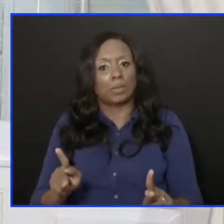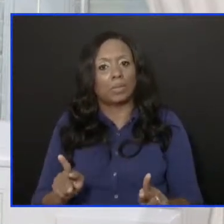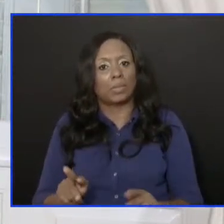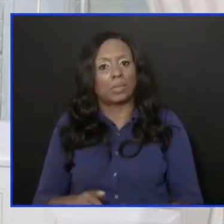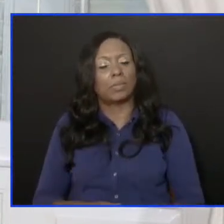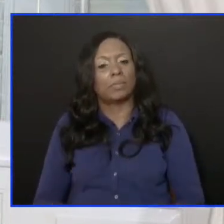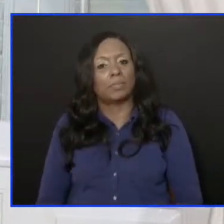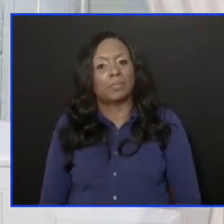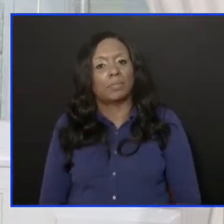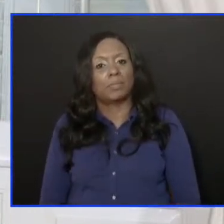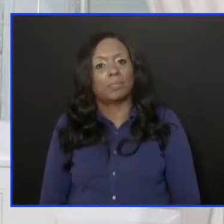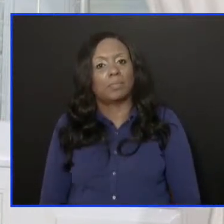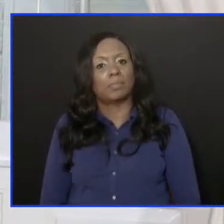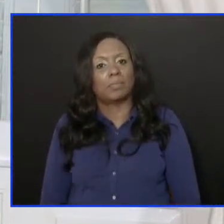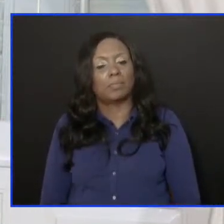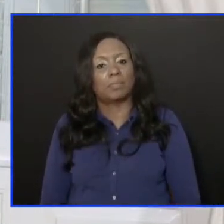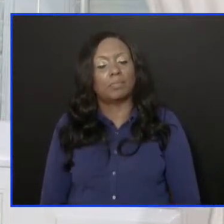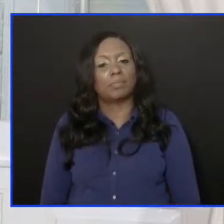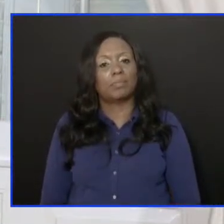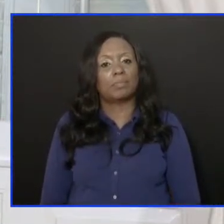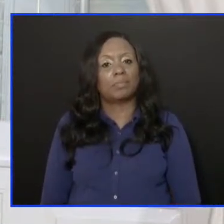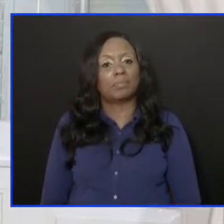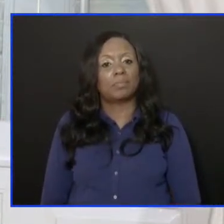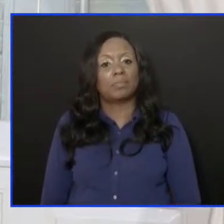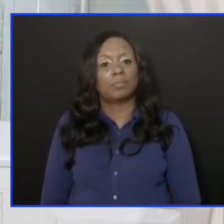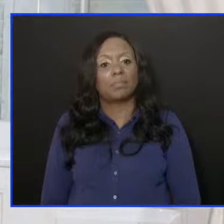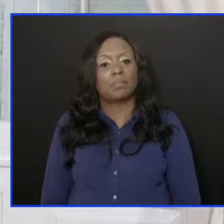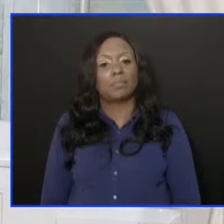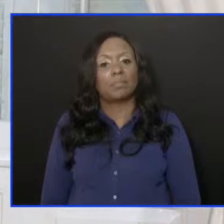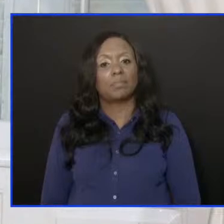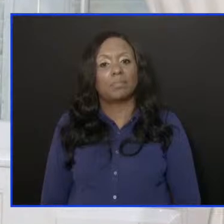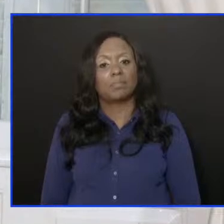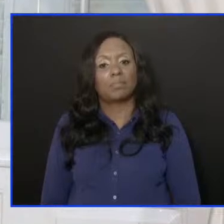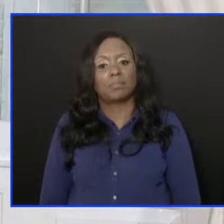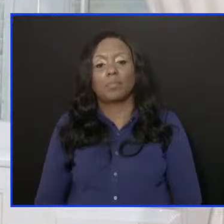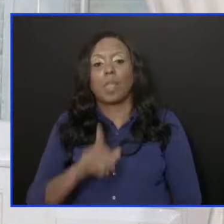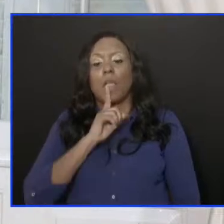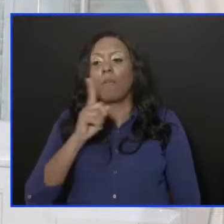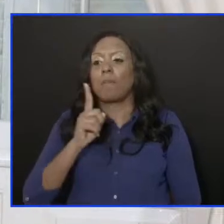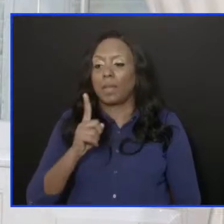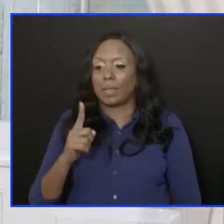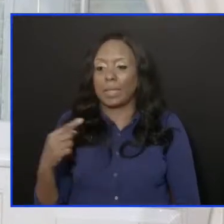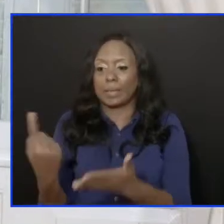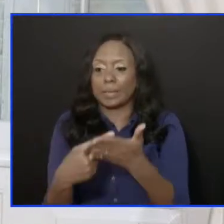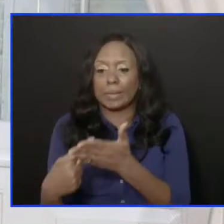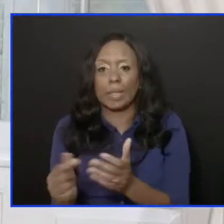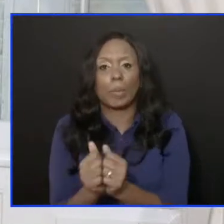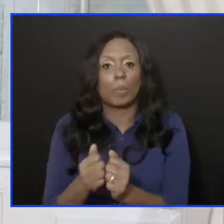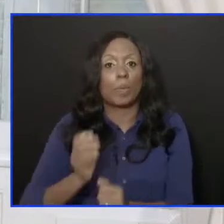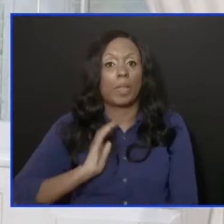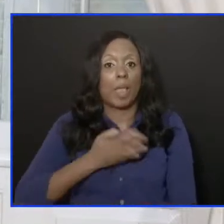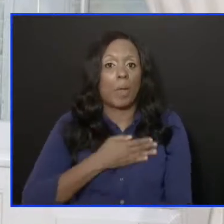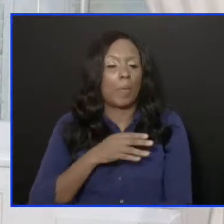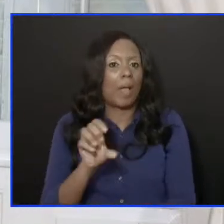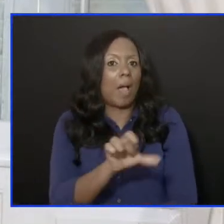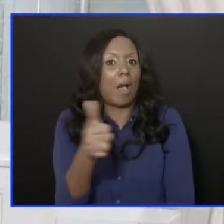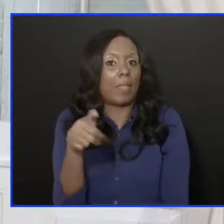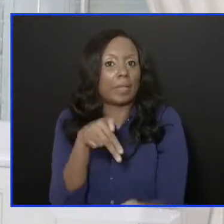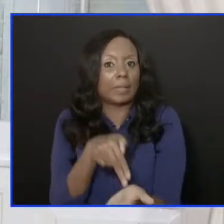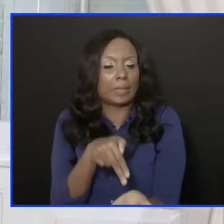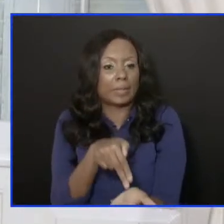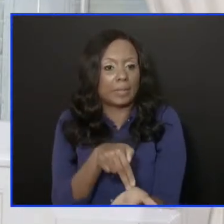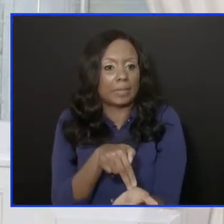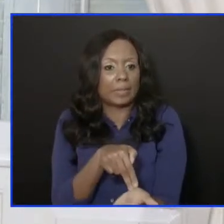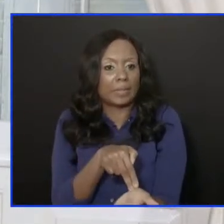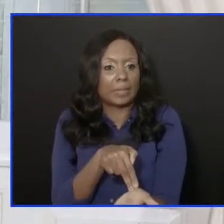to take the matter to our constituents. We're given the time to take the